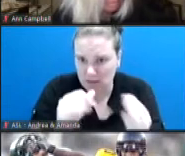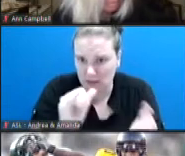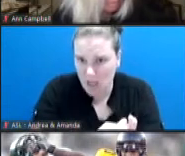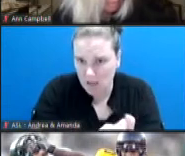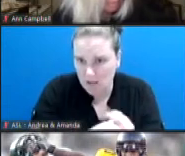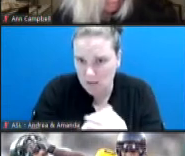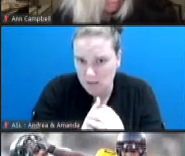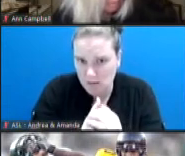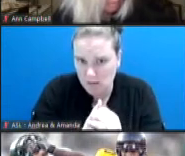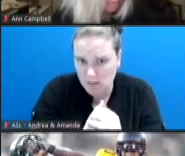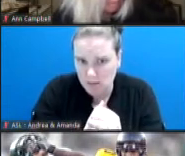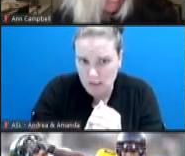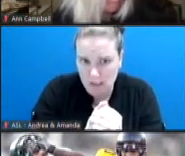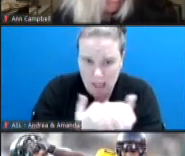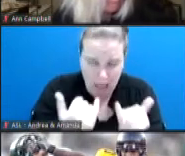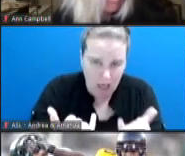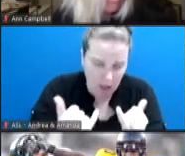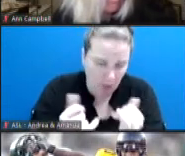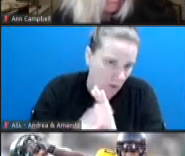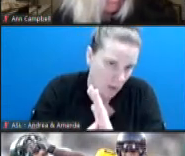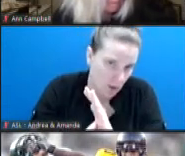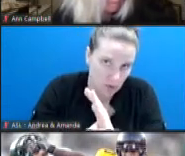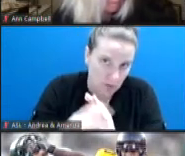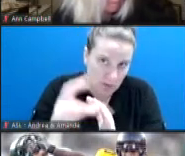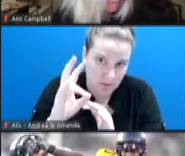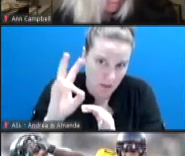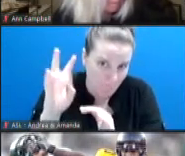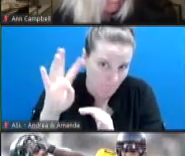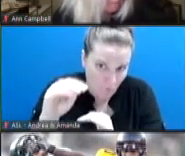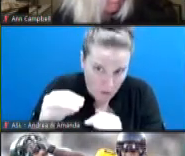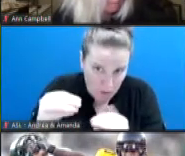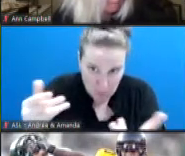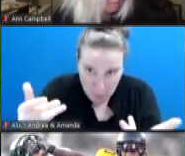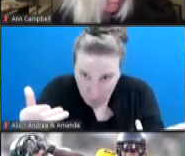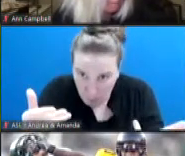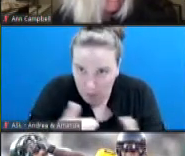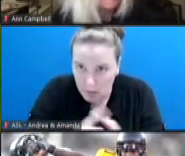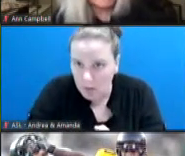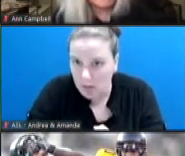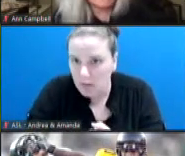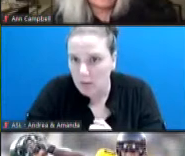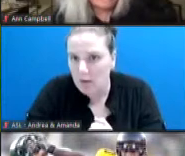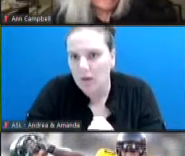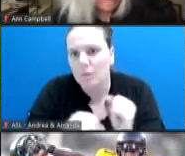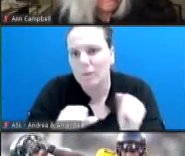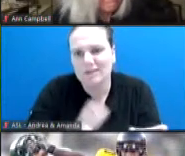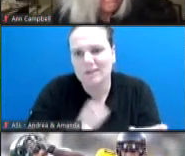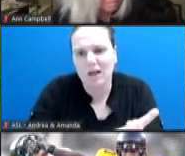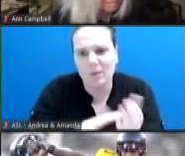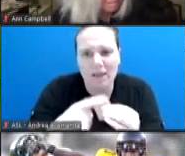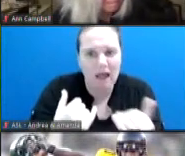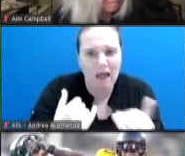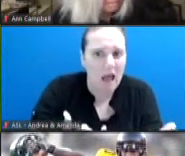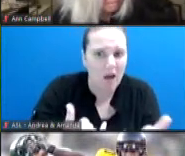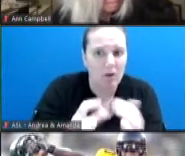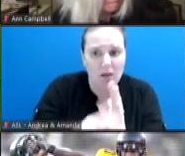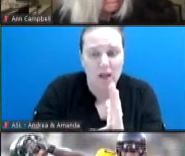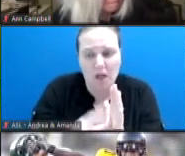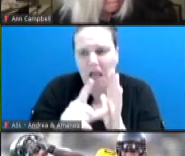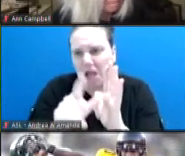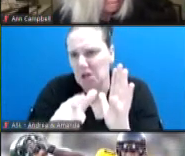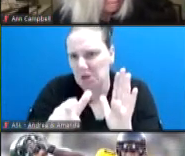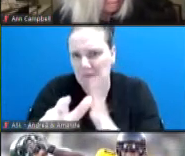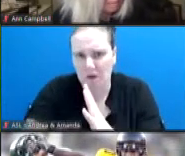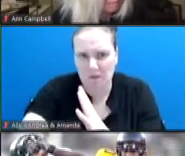are we talking about it now or later at 7:40? We can talk about it. We can talk about it maybe later. I guess that would be the thing. I didn't know